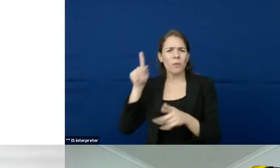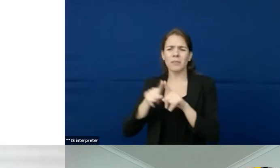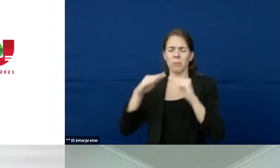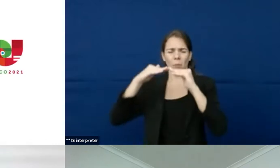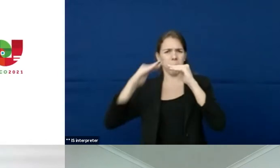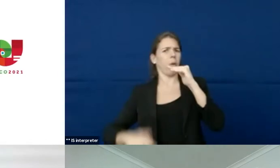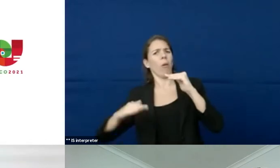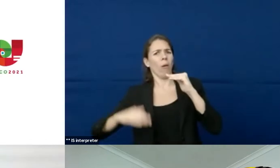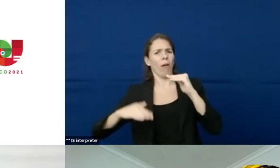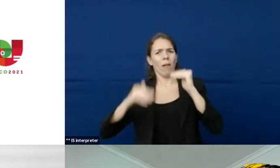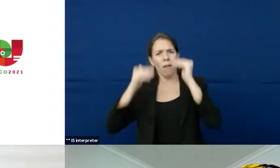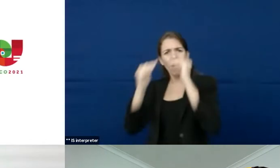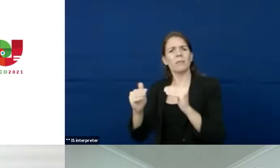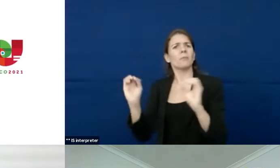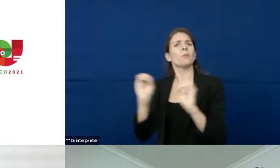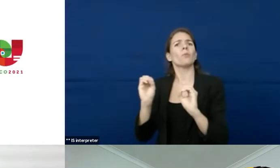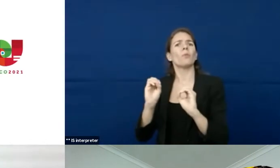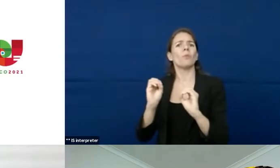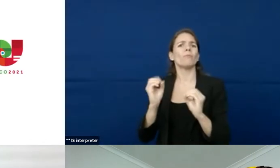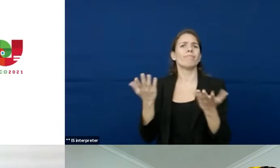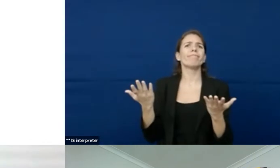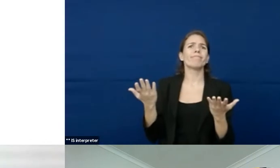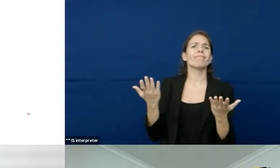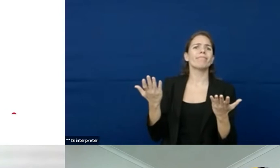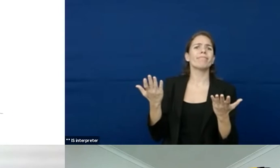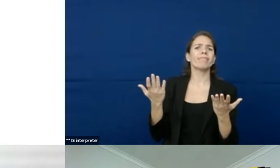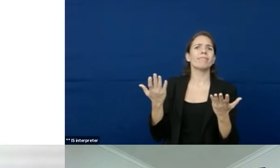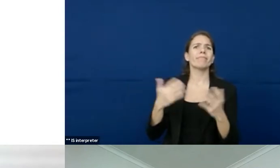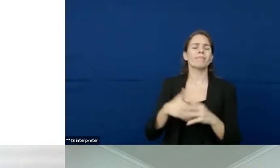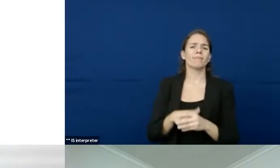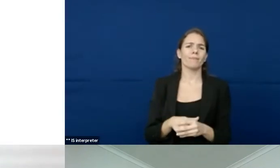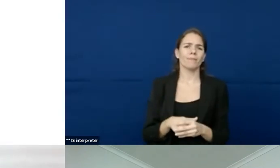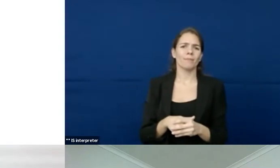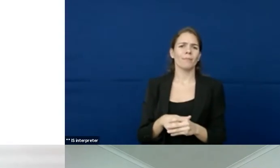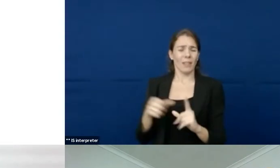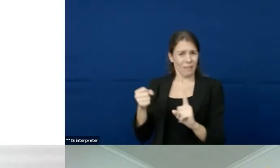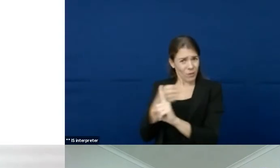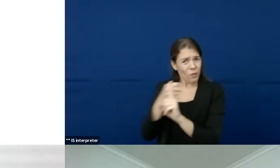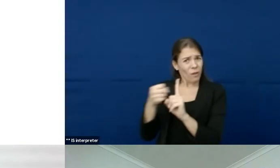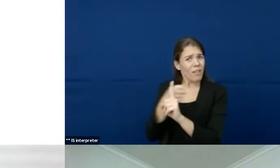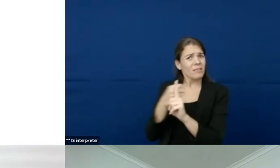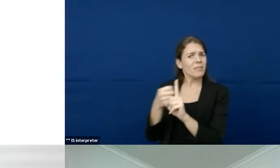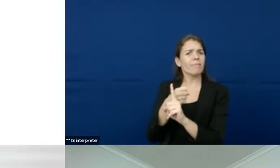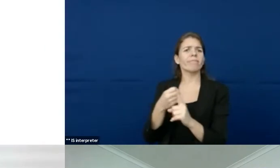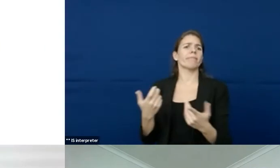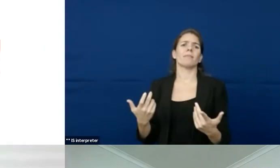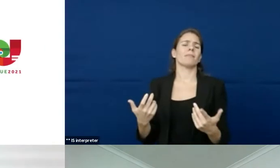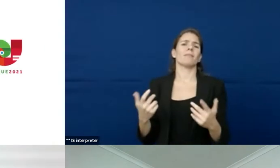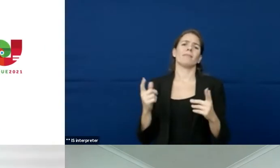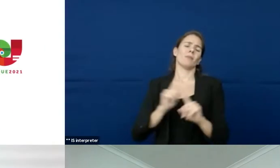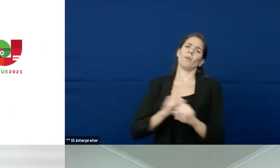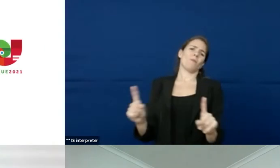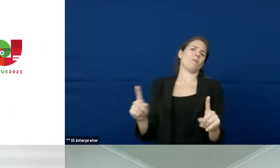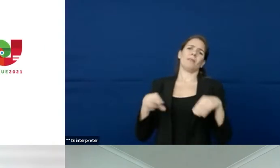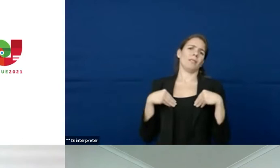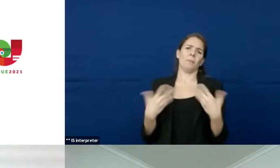It's preventable. And we really must now start focusing on rather the prevention instead